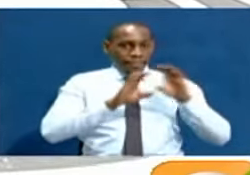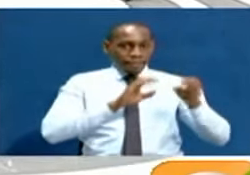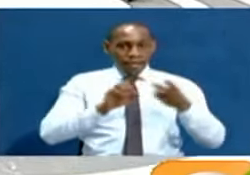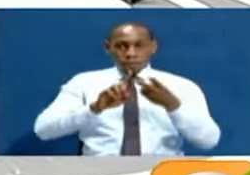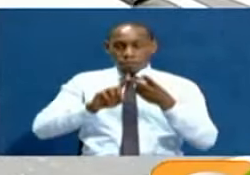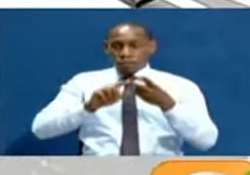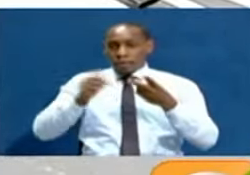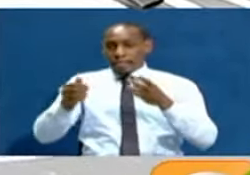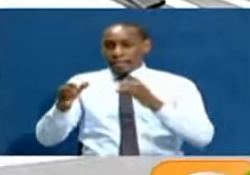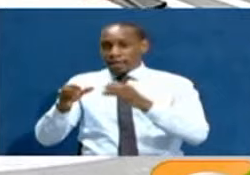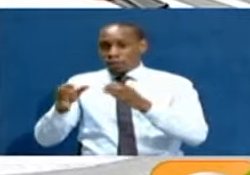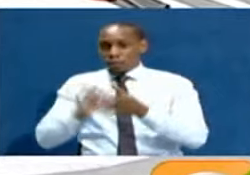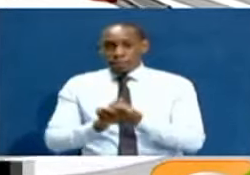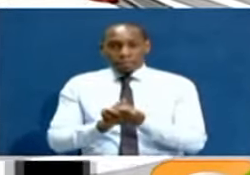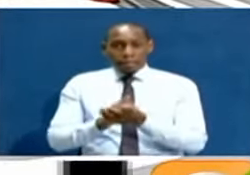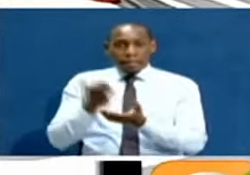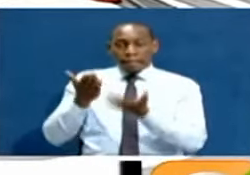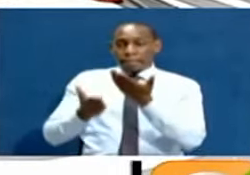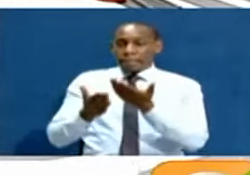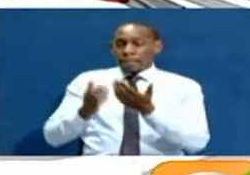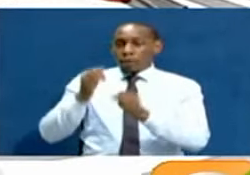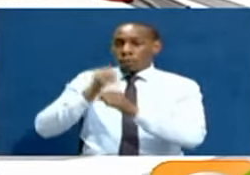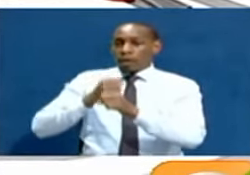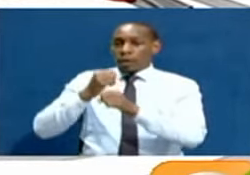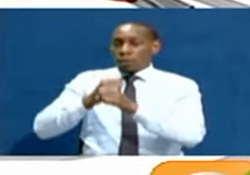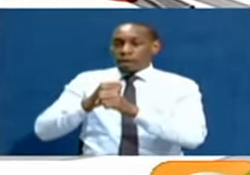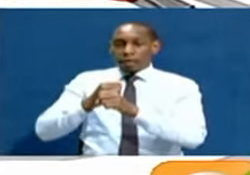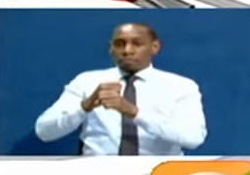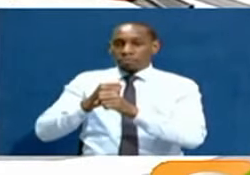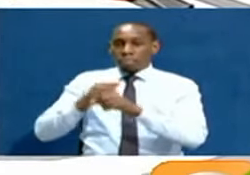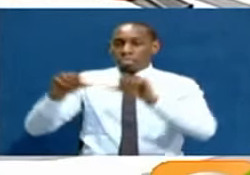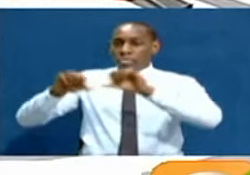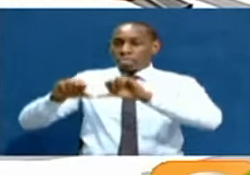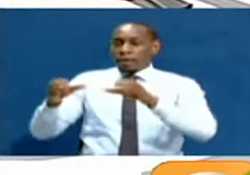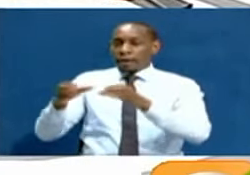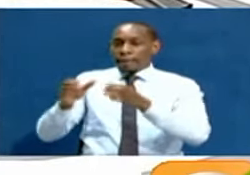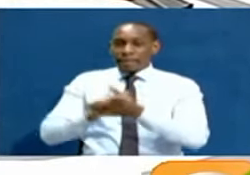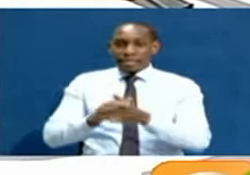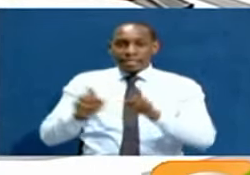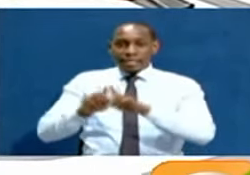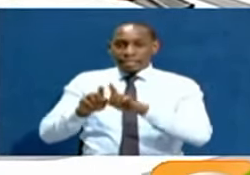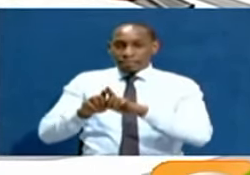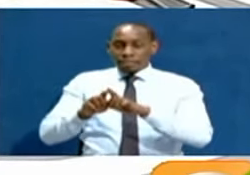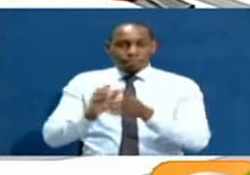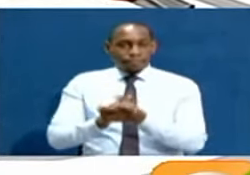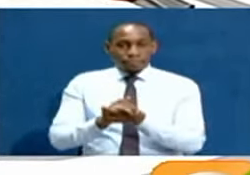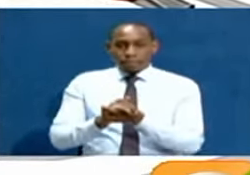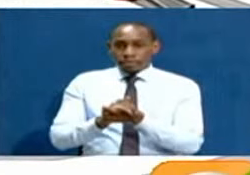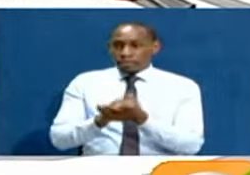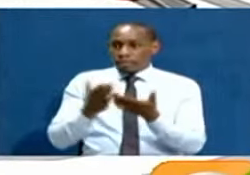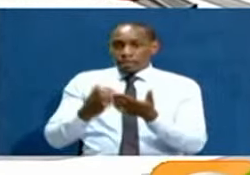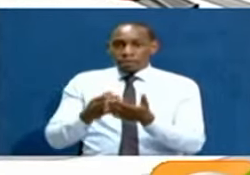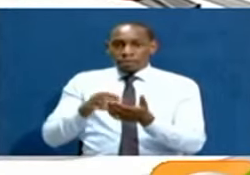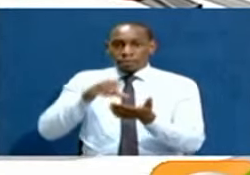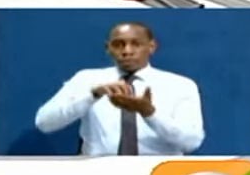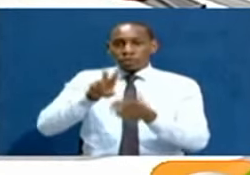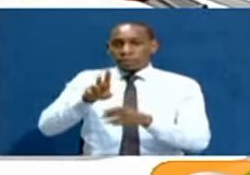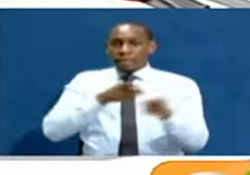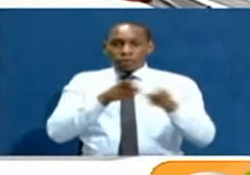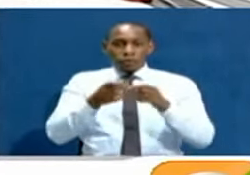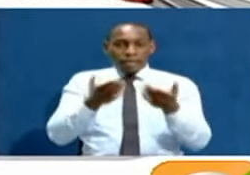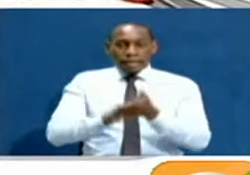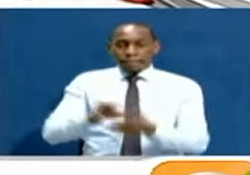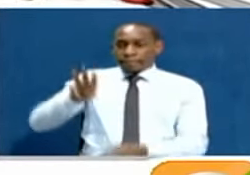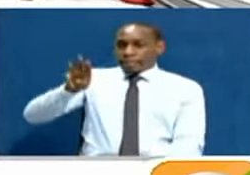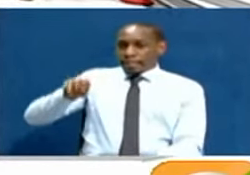well, probably one of the worst performing country companies, but he's still hanging in there. I don't know how he wears these two hats, but Michael